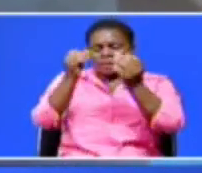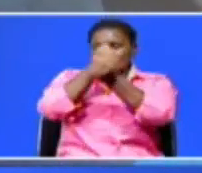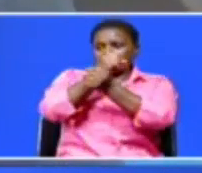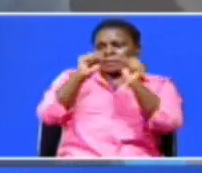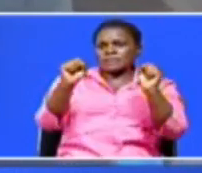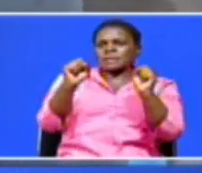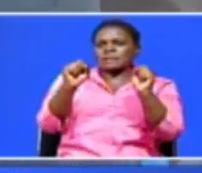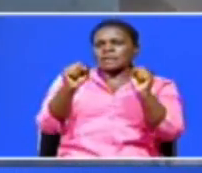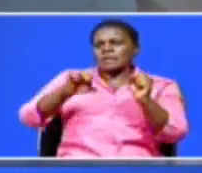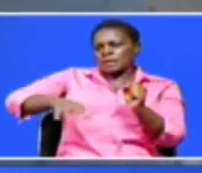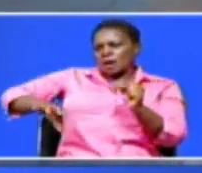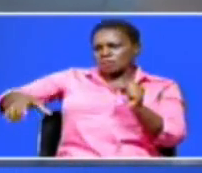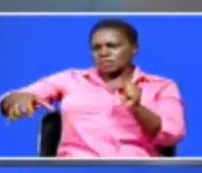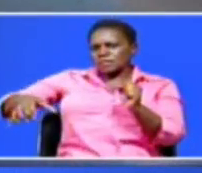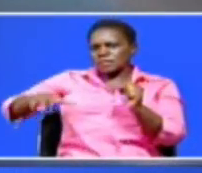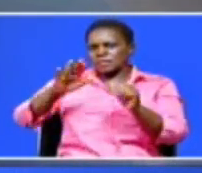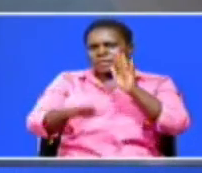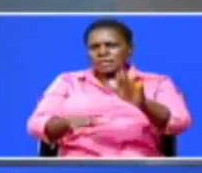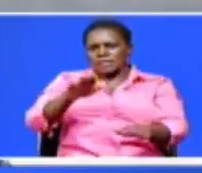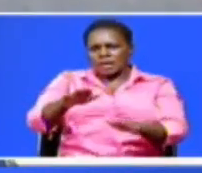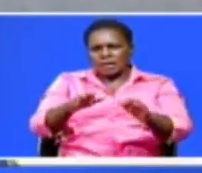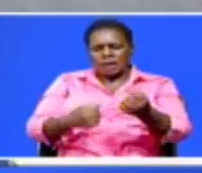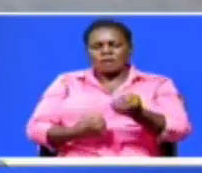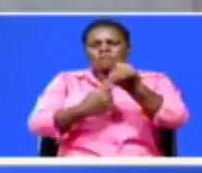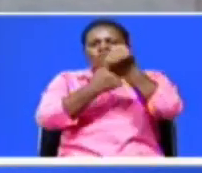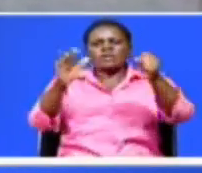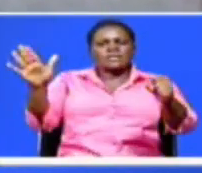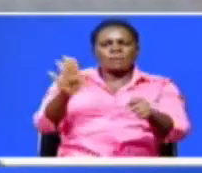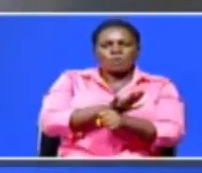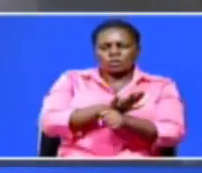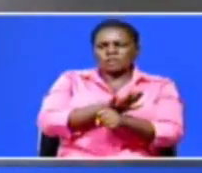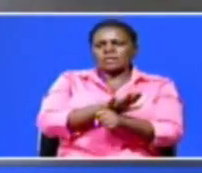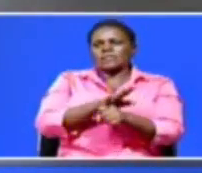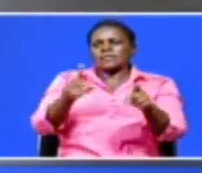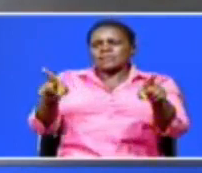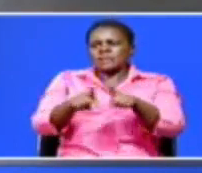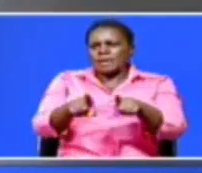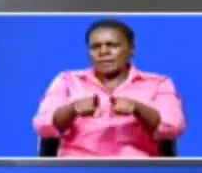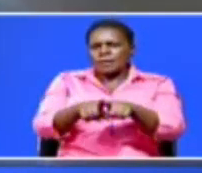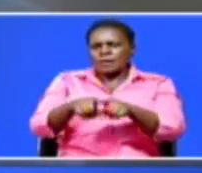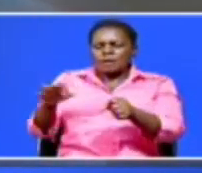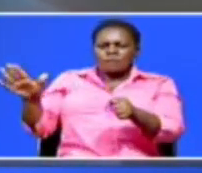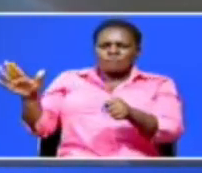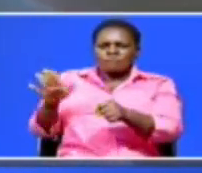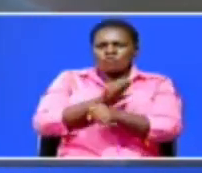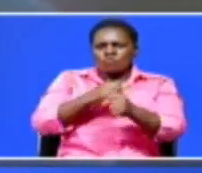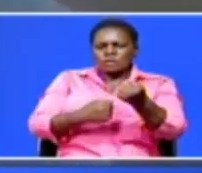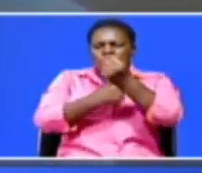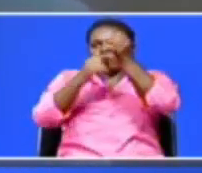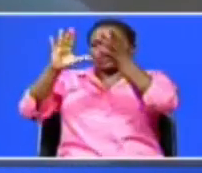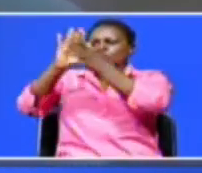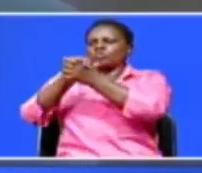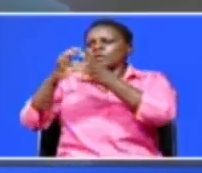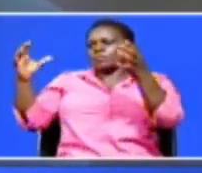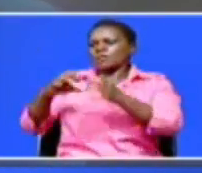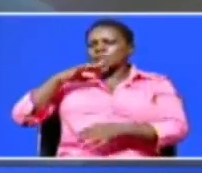President, this County Assembly of Kirinyaga is fully behind you. And this assembly is fully behind Jubilee Party, Mr.